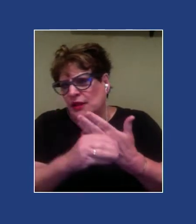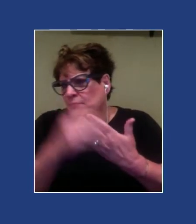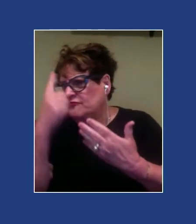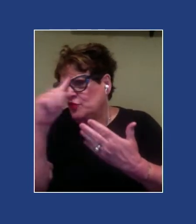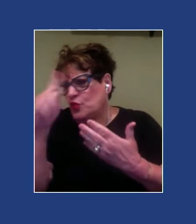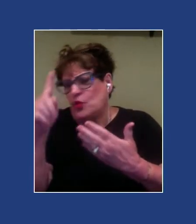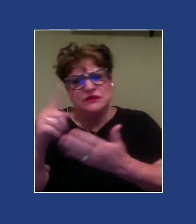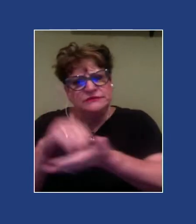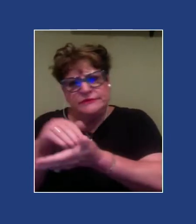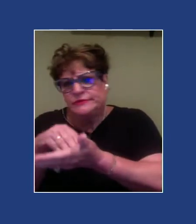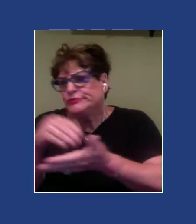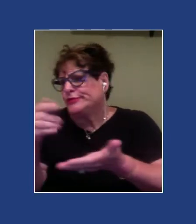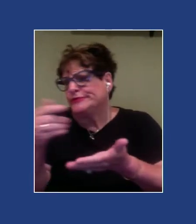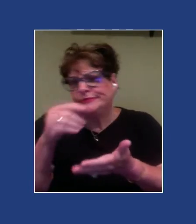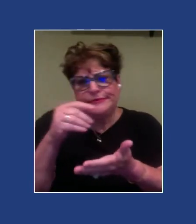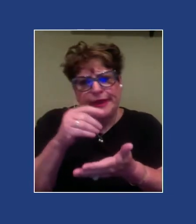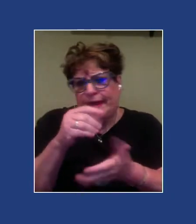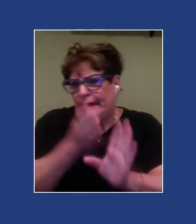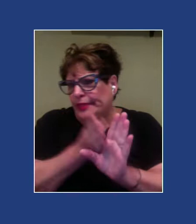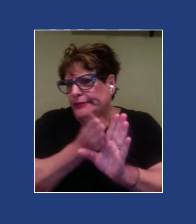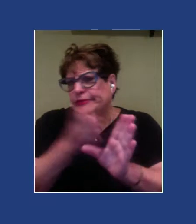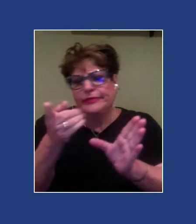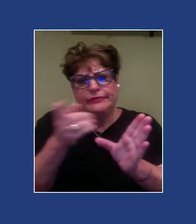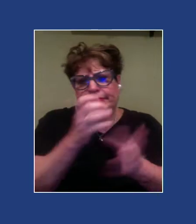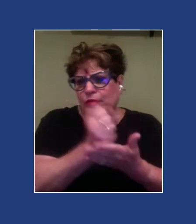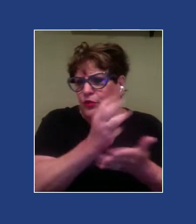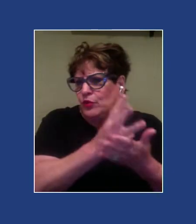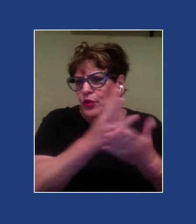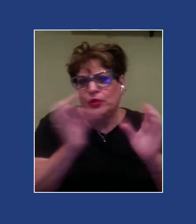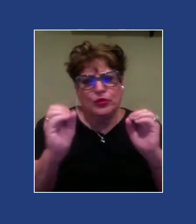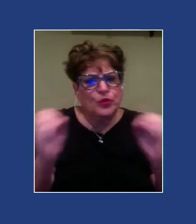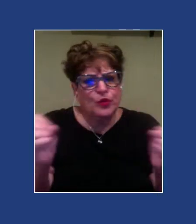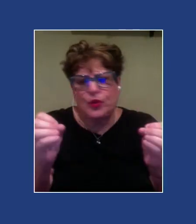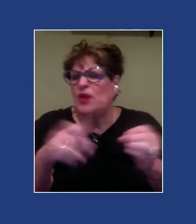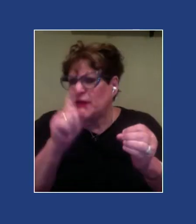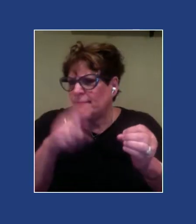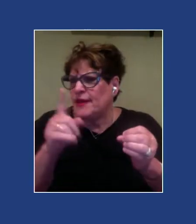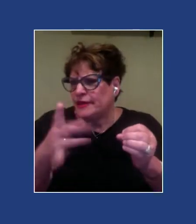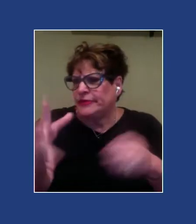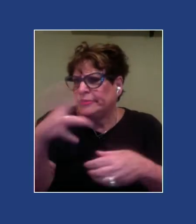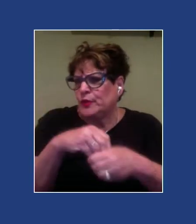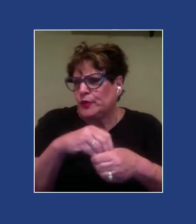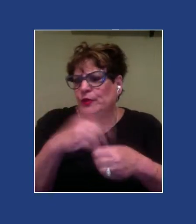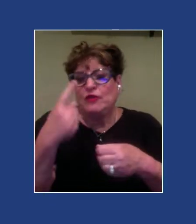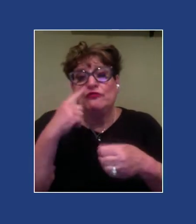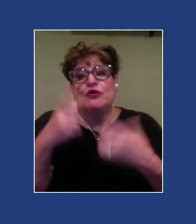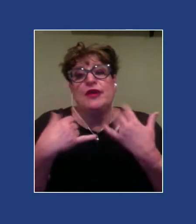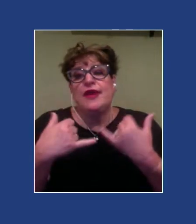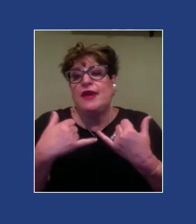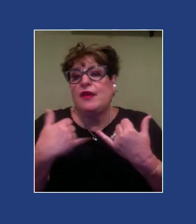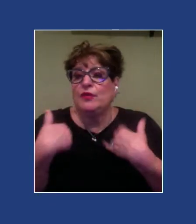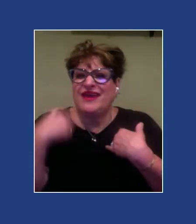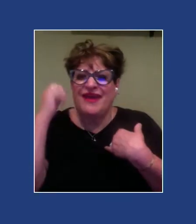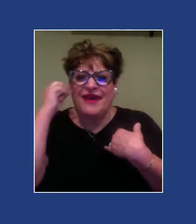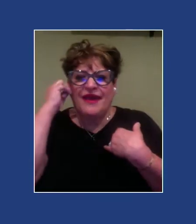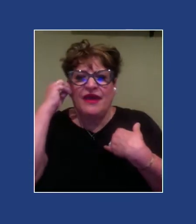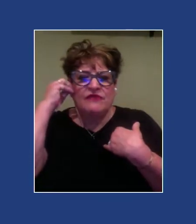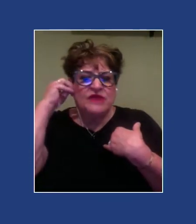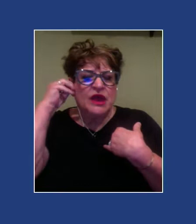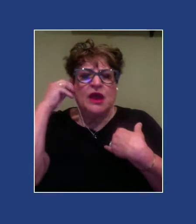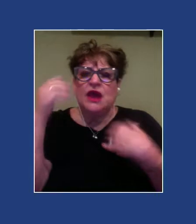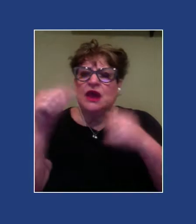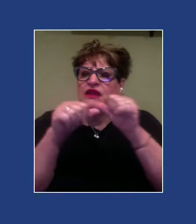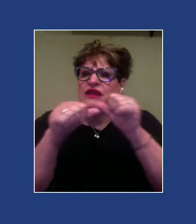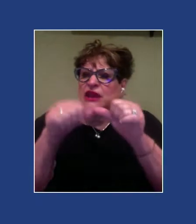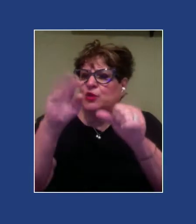for social workers, for nurses. So we do need to improve that. And for the time being, what we have is the kind of continuing education that I